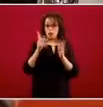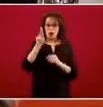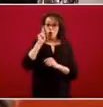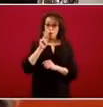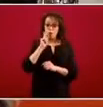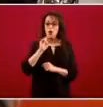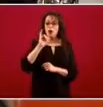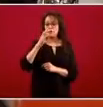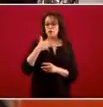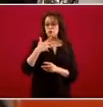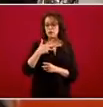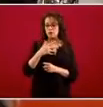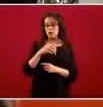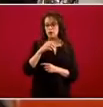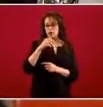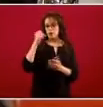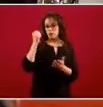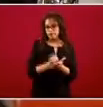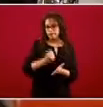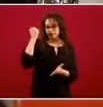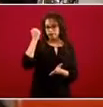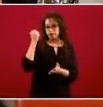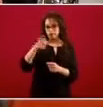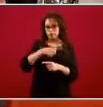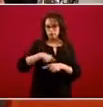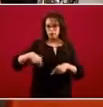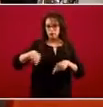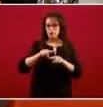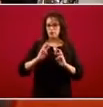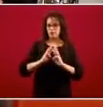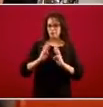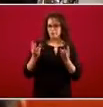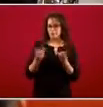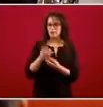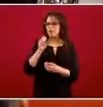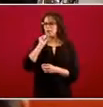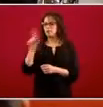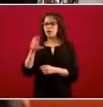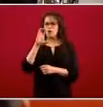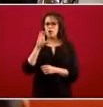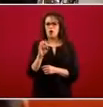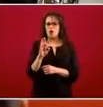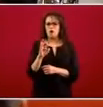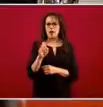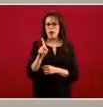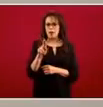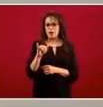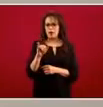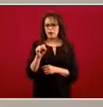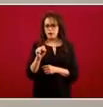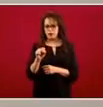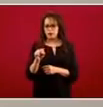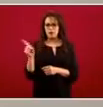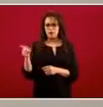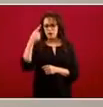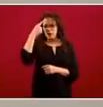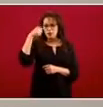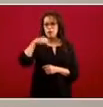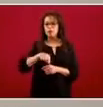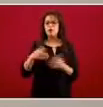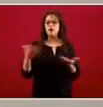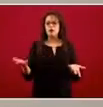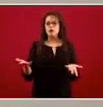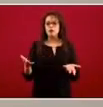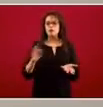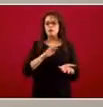Well, we have 3 clinic essays that have been approved by the ethics committee so